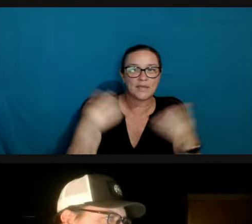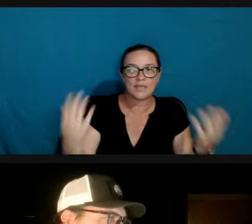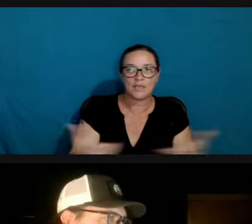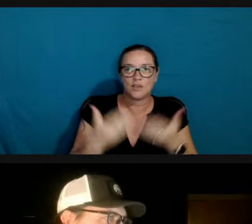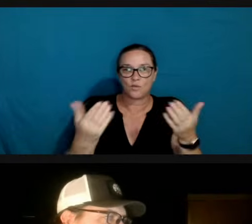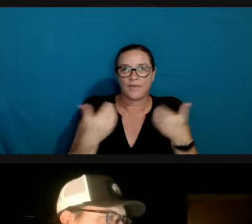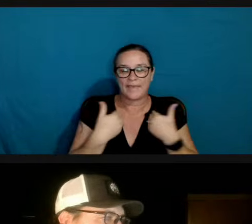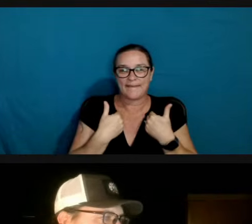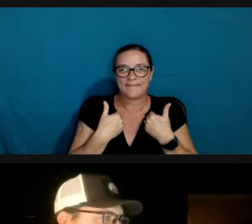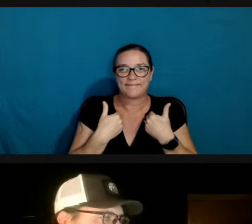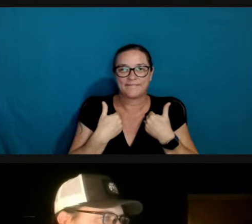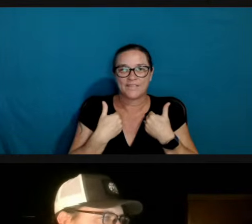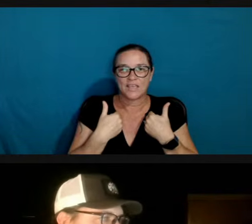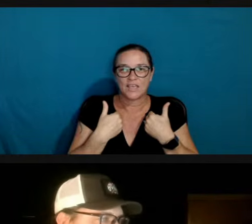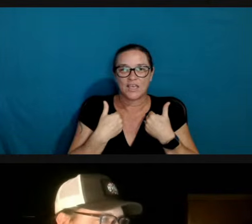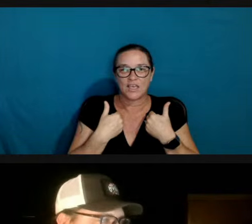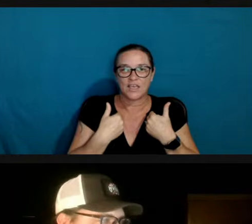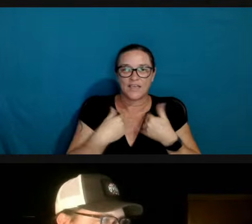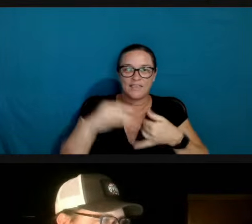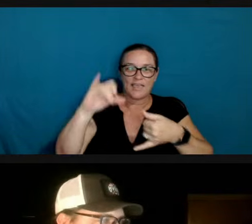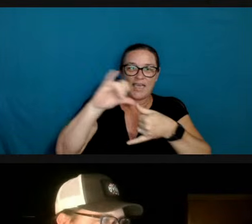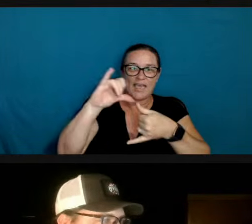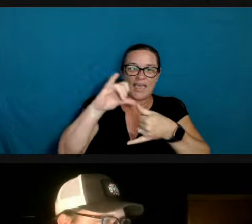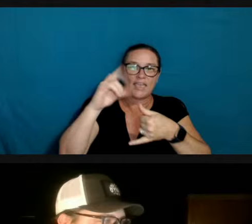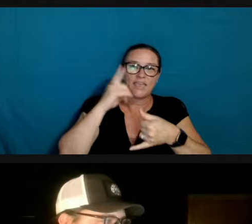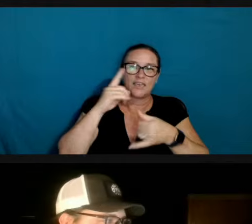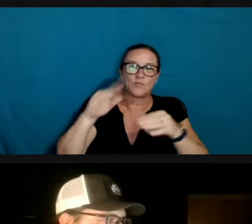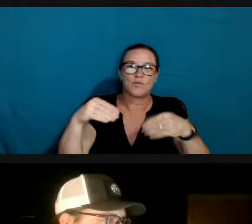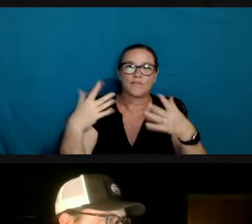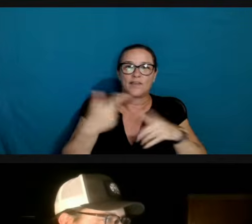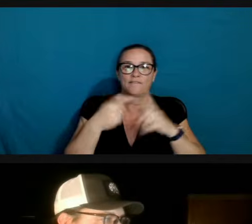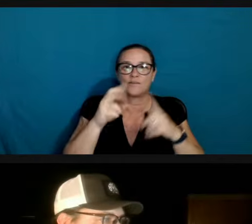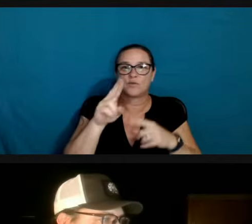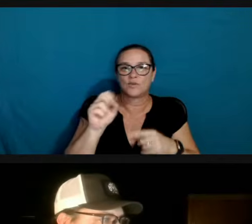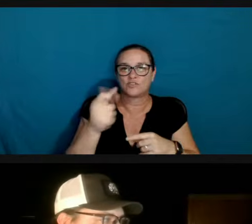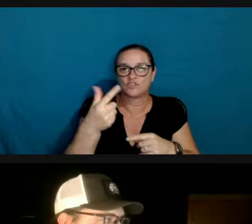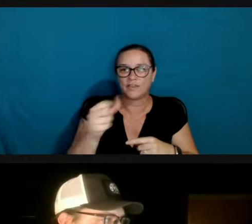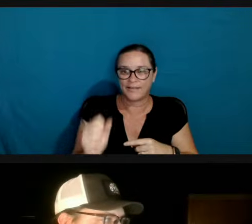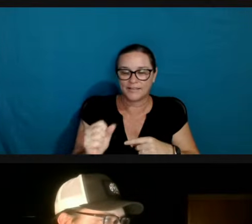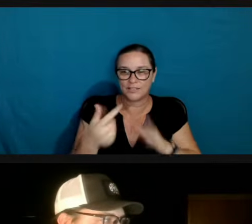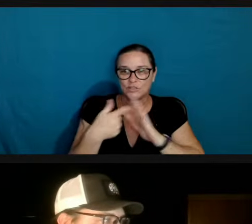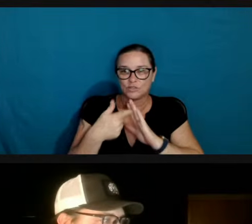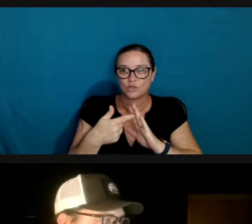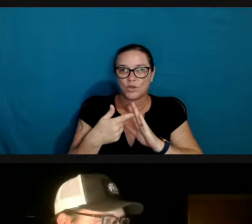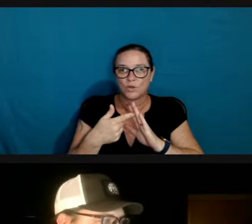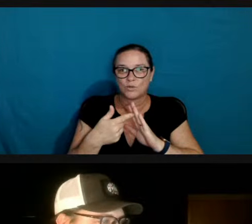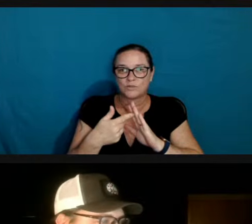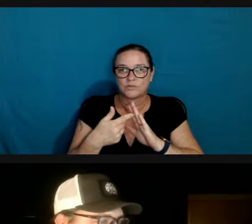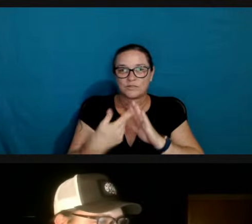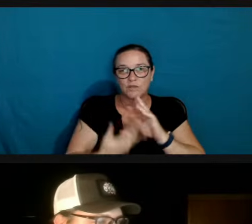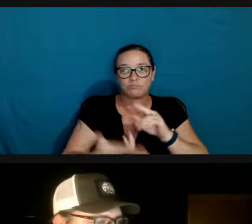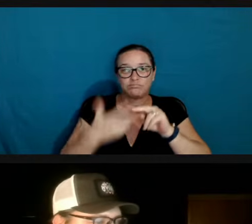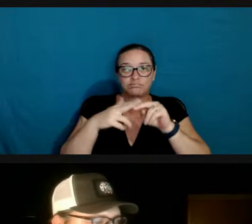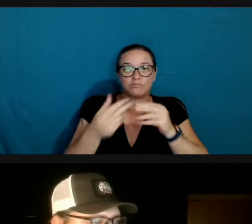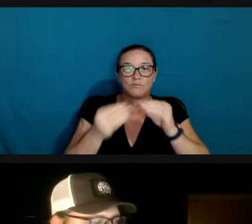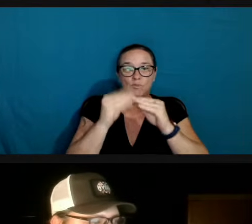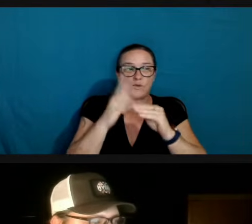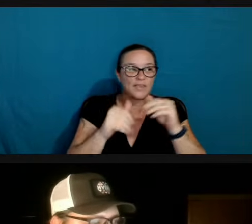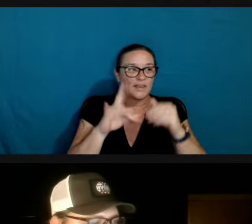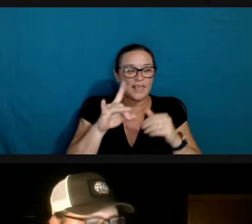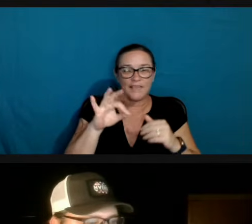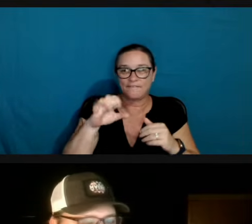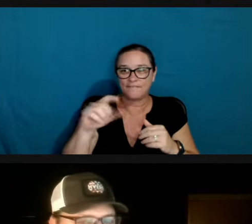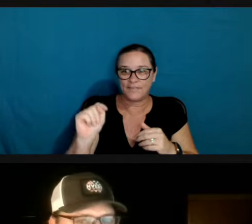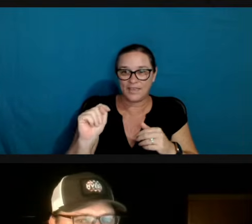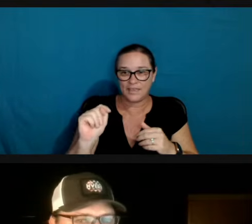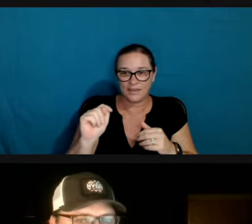the rain gauge height provided by the USGS that shows that it got a little bit over 8 feet there.